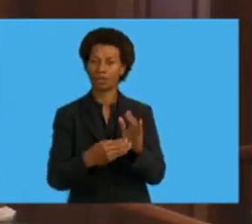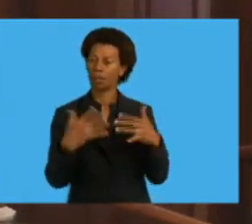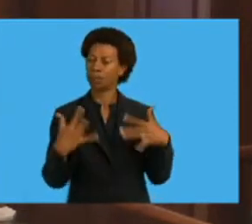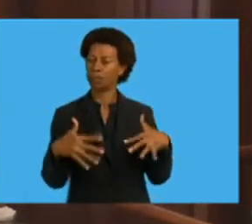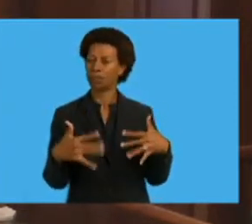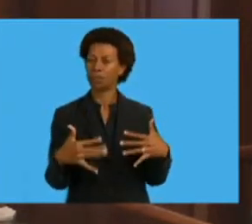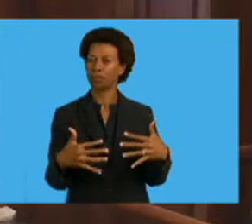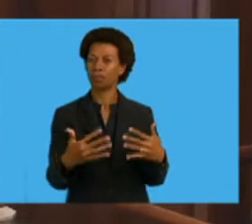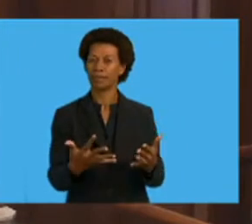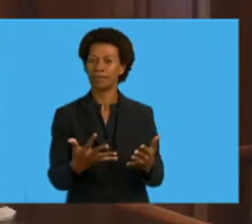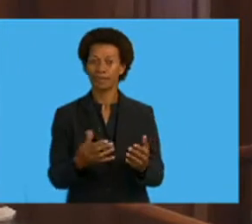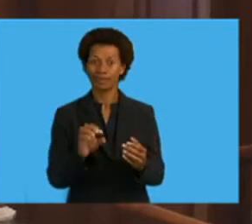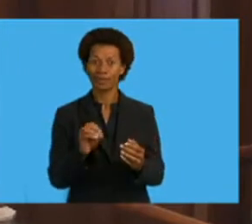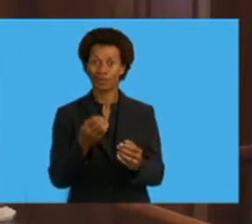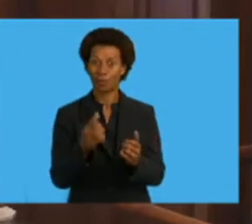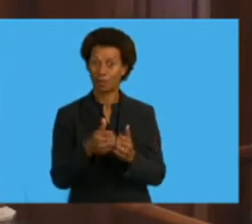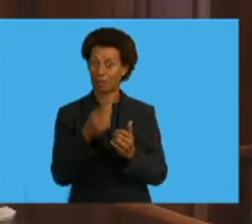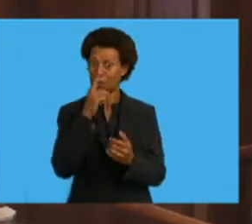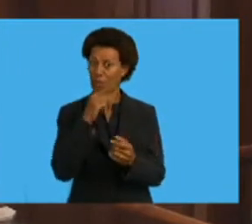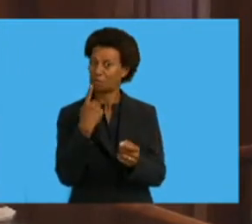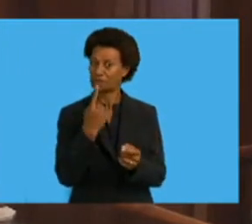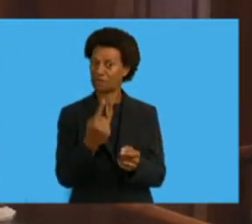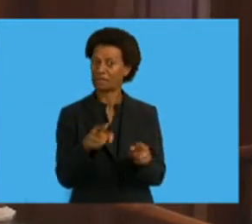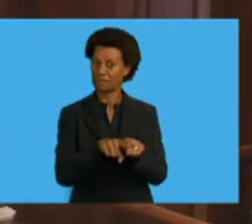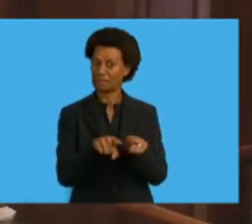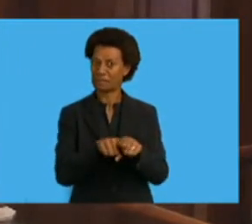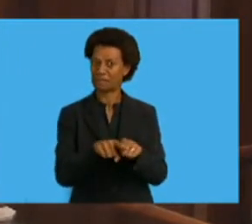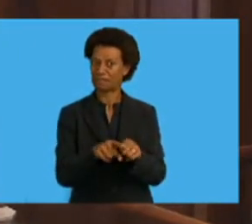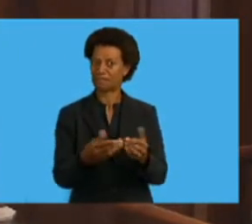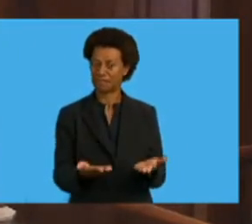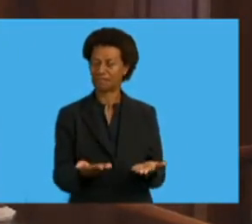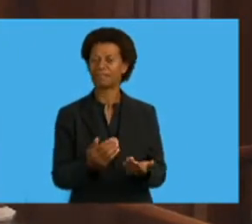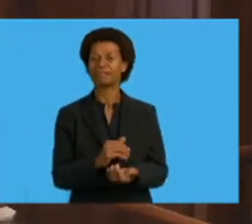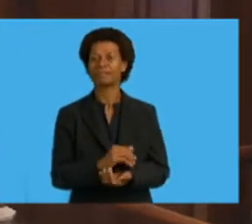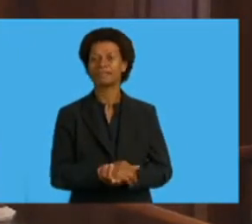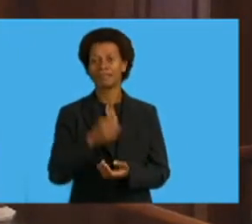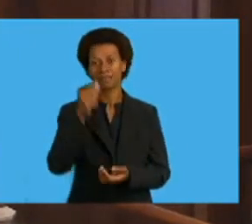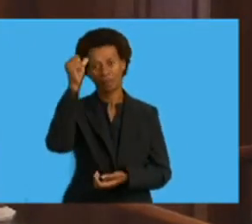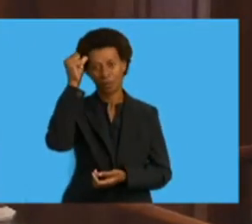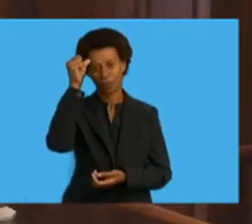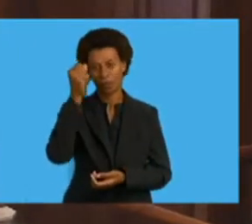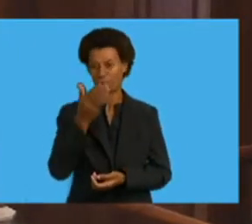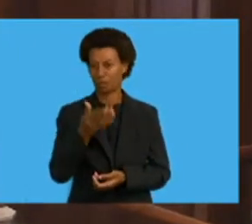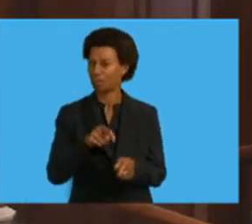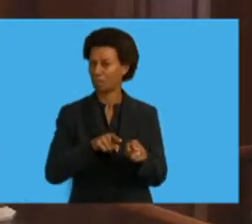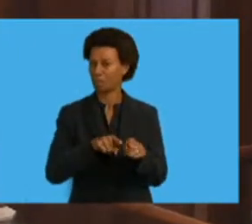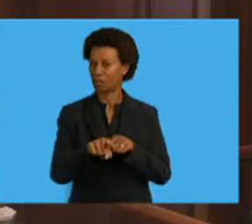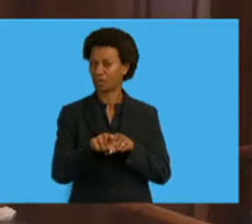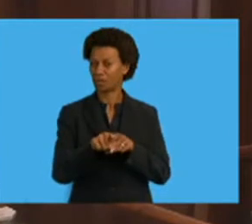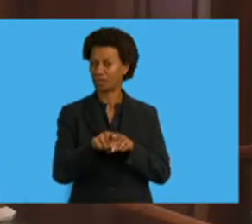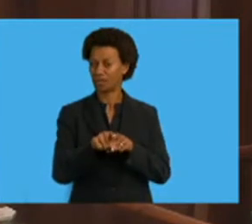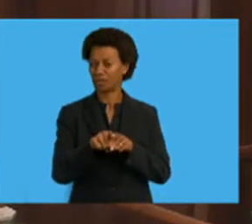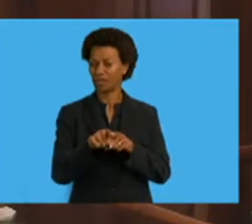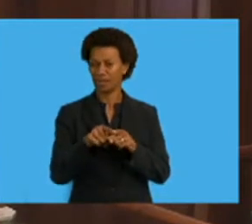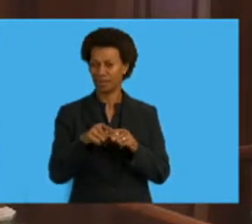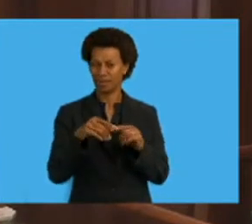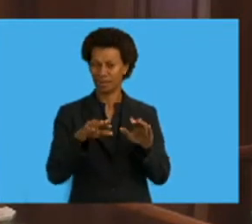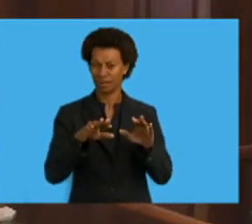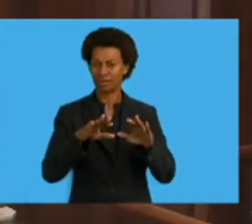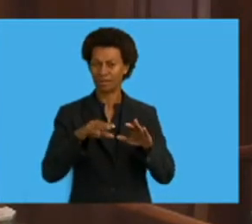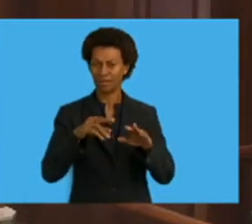And because so many people are telling me the same thing, I know that much of the nation shares that view.